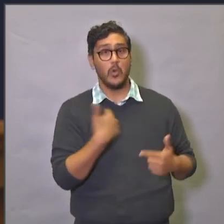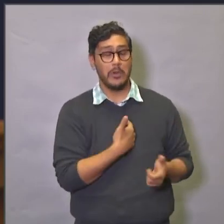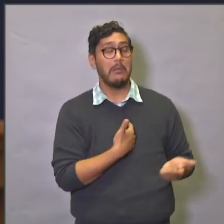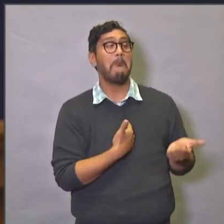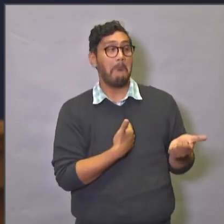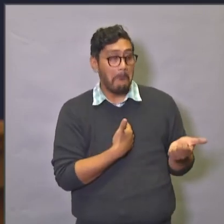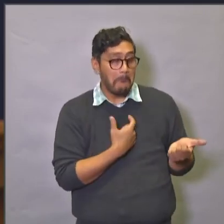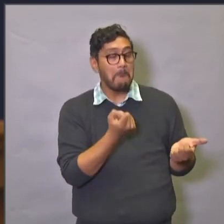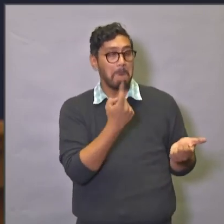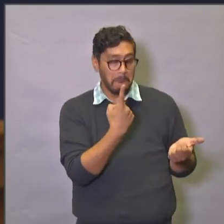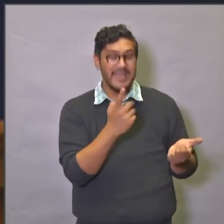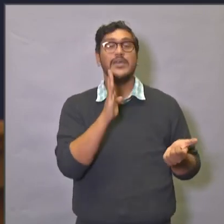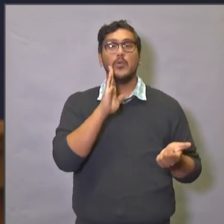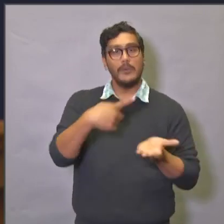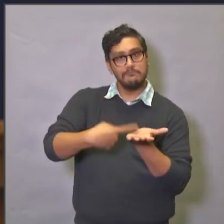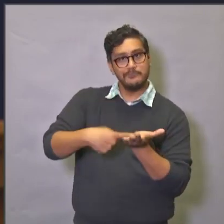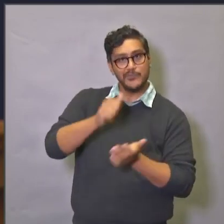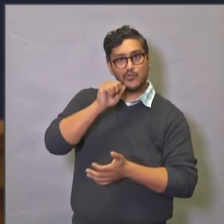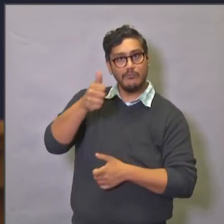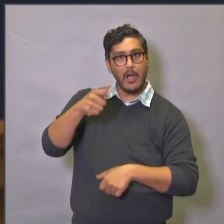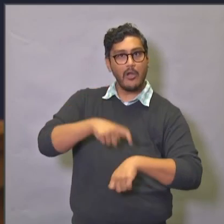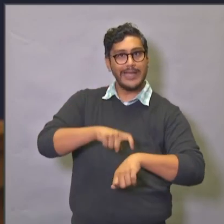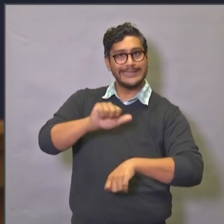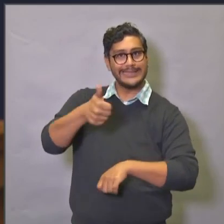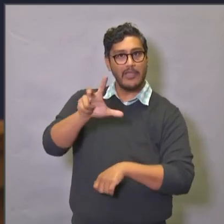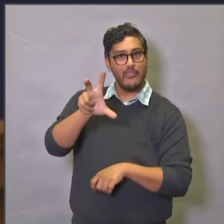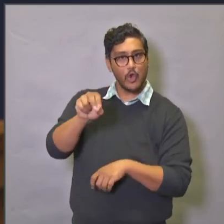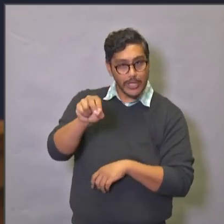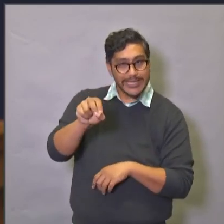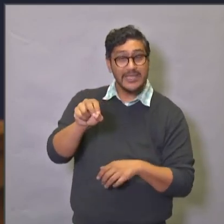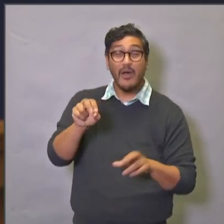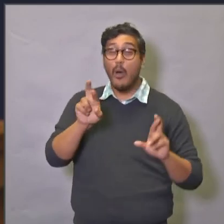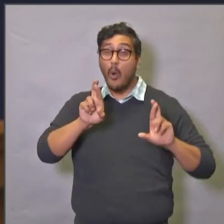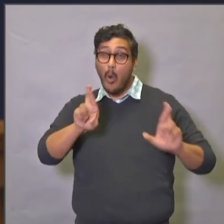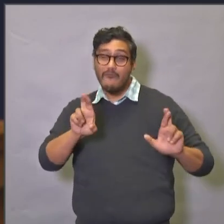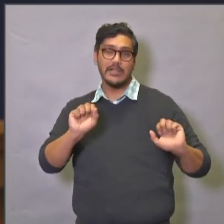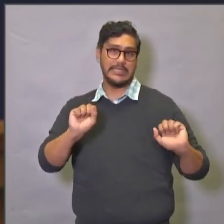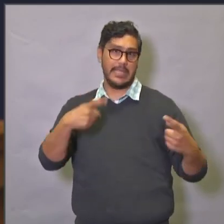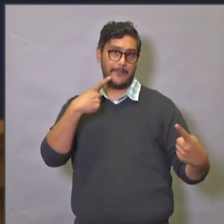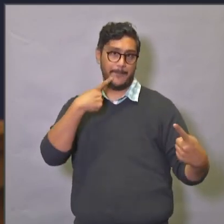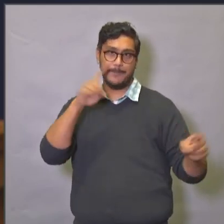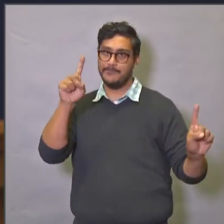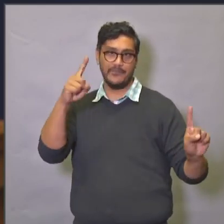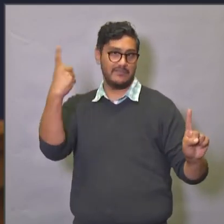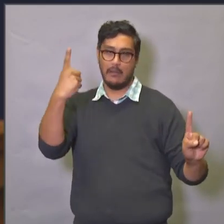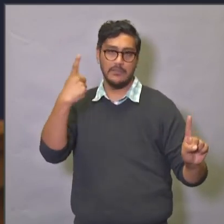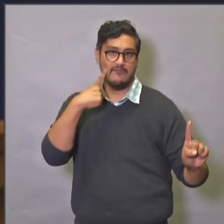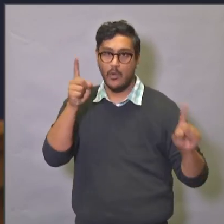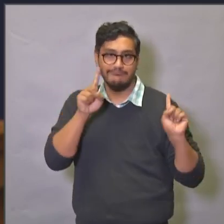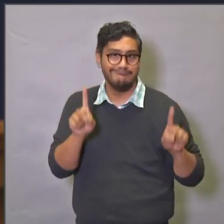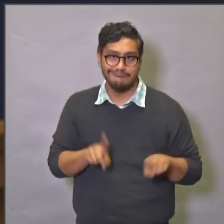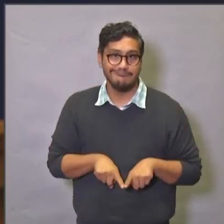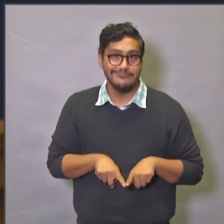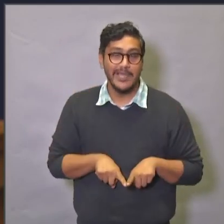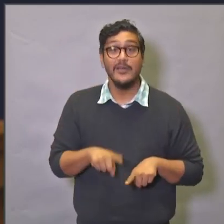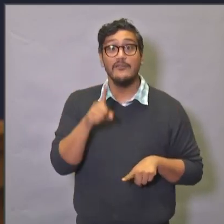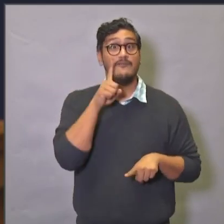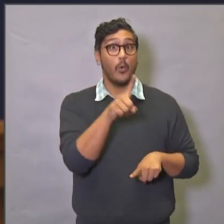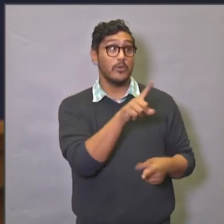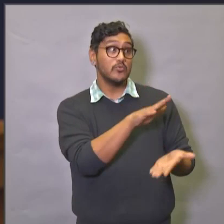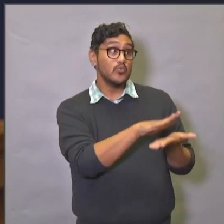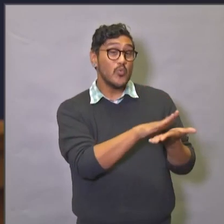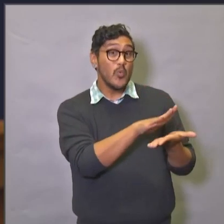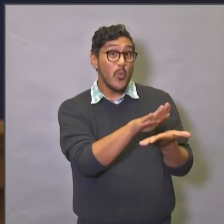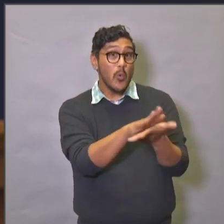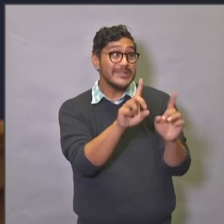item at 10:30. And hopefully we can come to some conclusion as it relates to putting something together that allows school districts to at